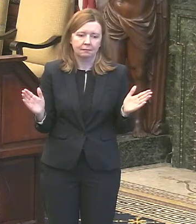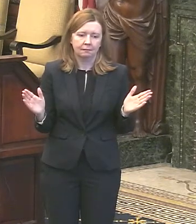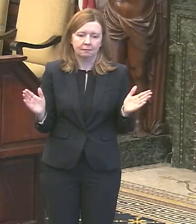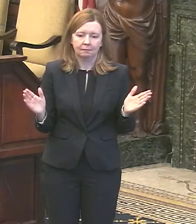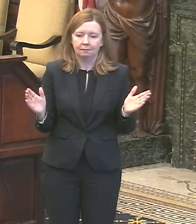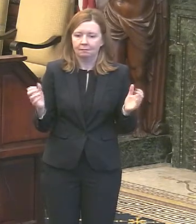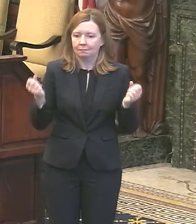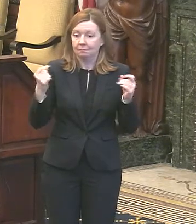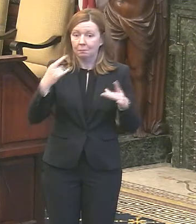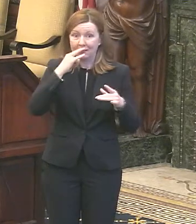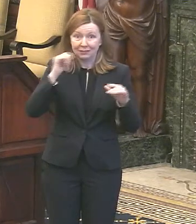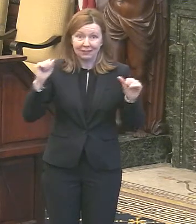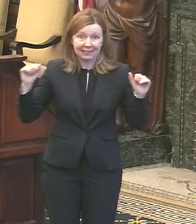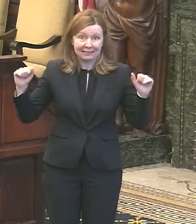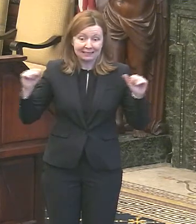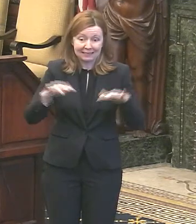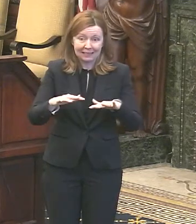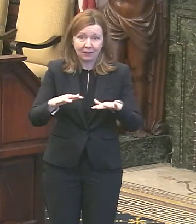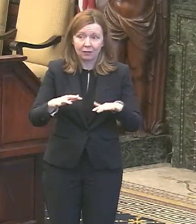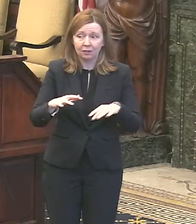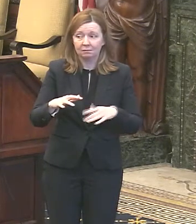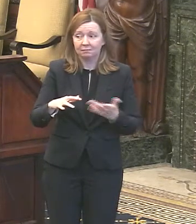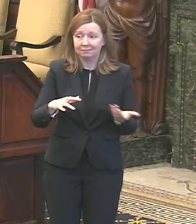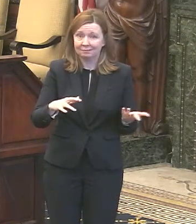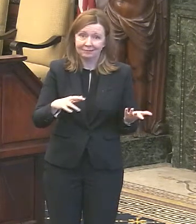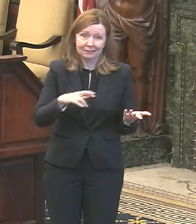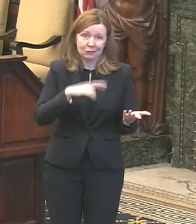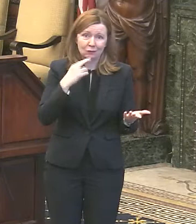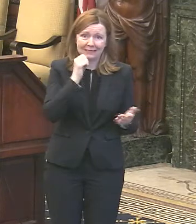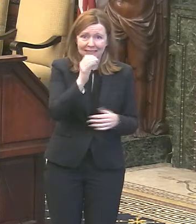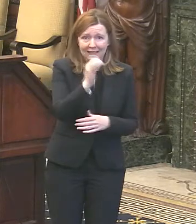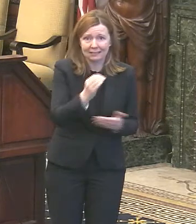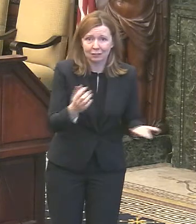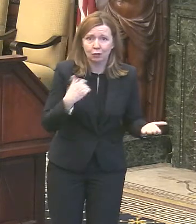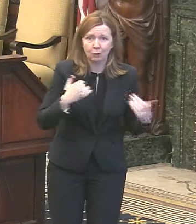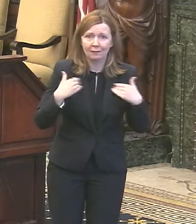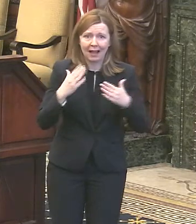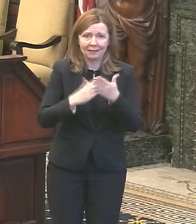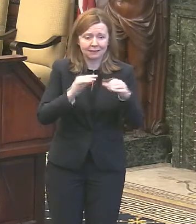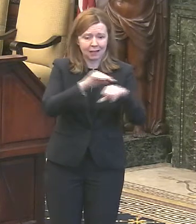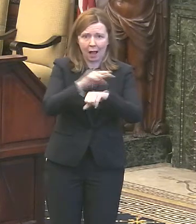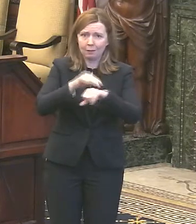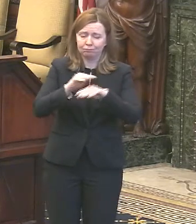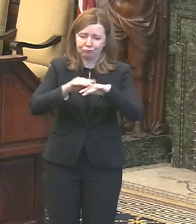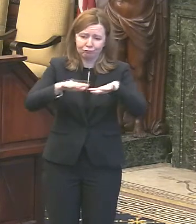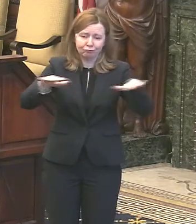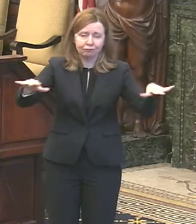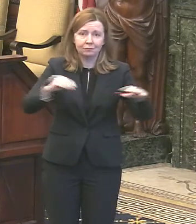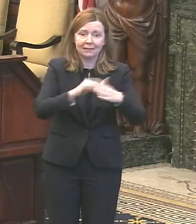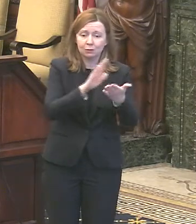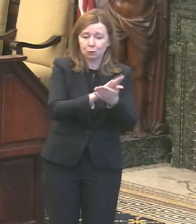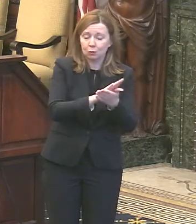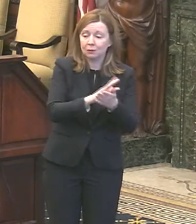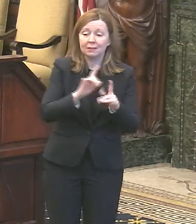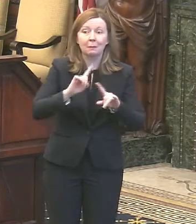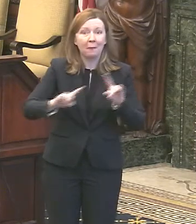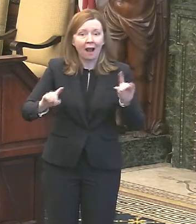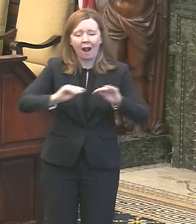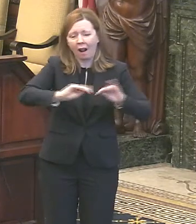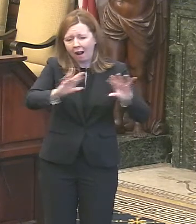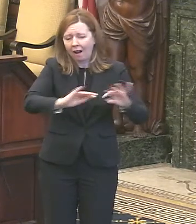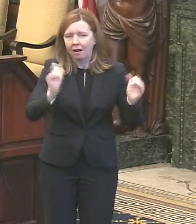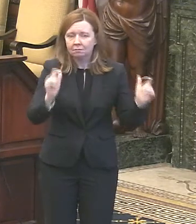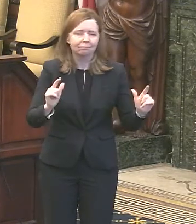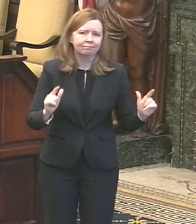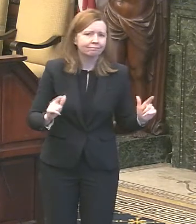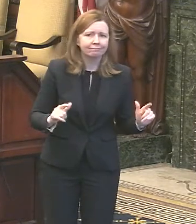get a bunch of kids together. The risk is not zero. We've had some transmission in schools. It's been relatively uncommon. You can reduce